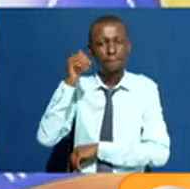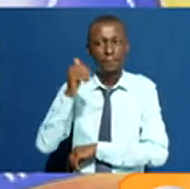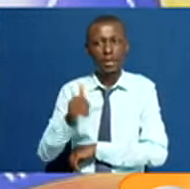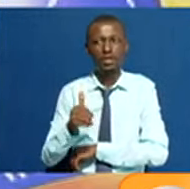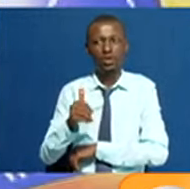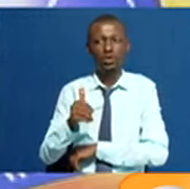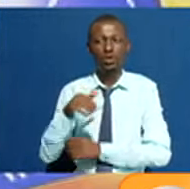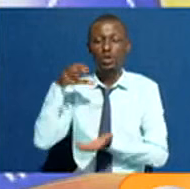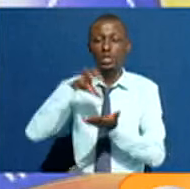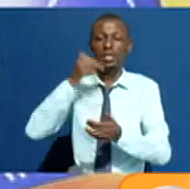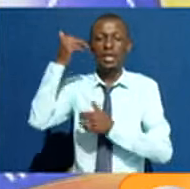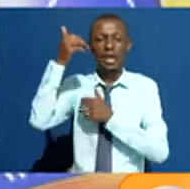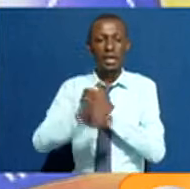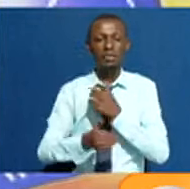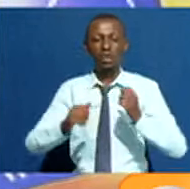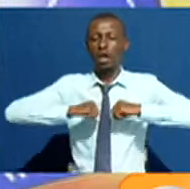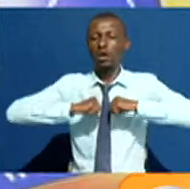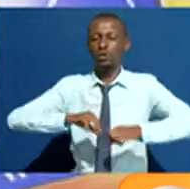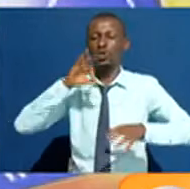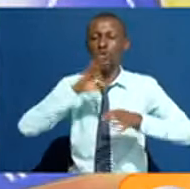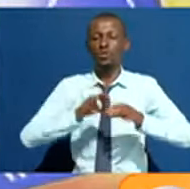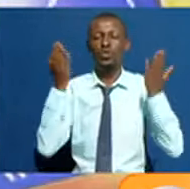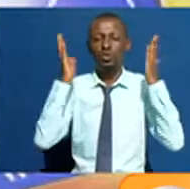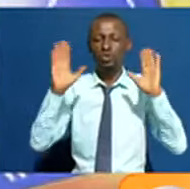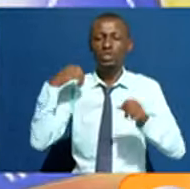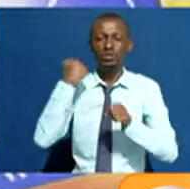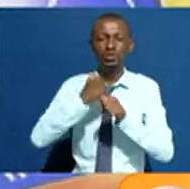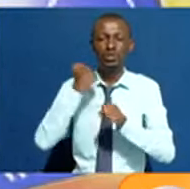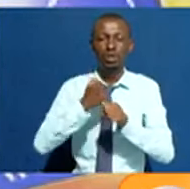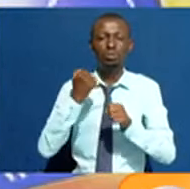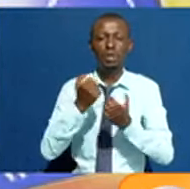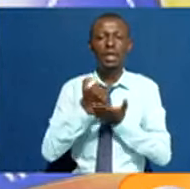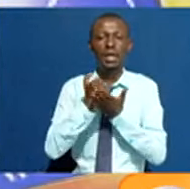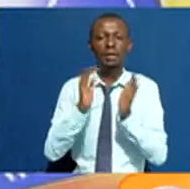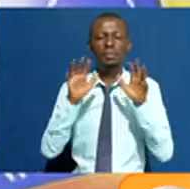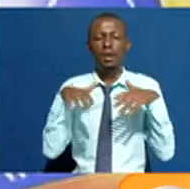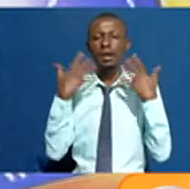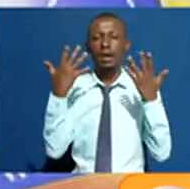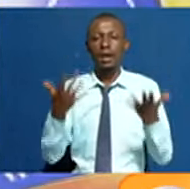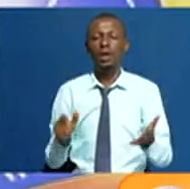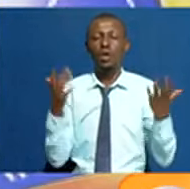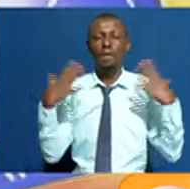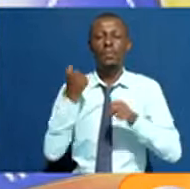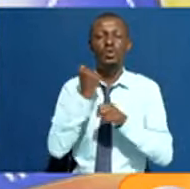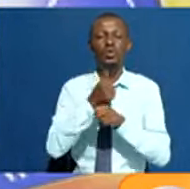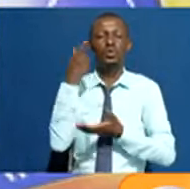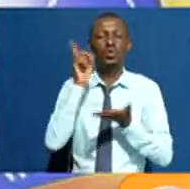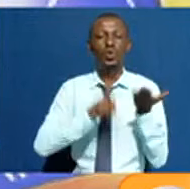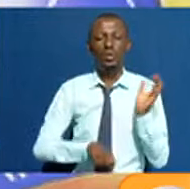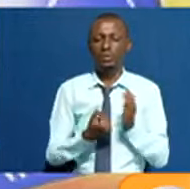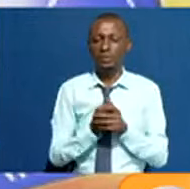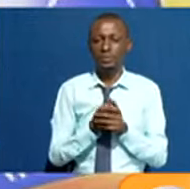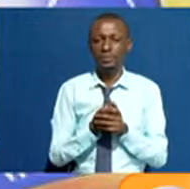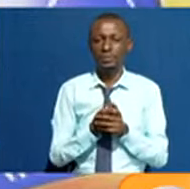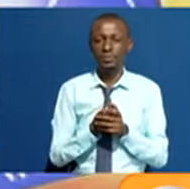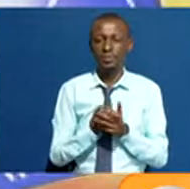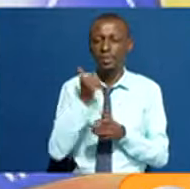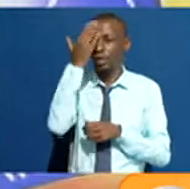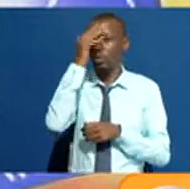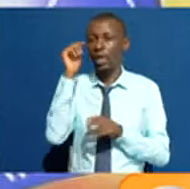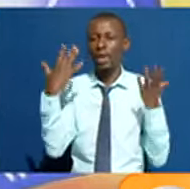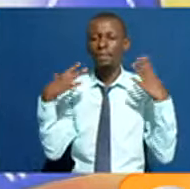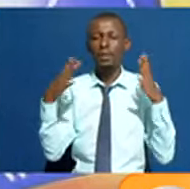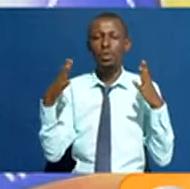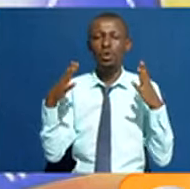way after elected officials left office, to what effect? What are Kenyans supposed to do? Why subject Kenyans